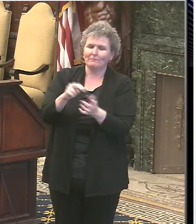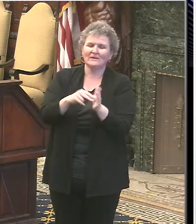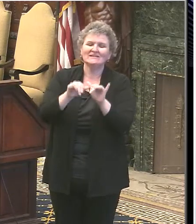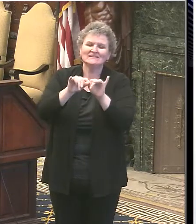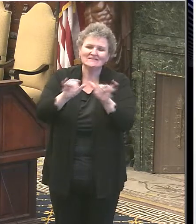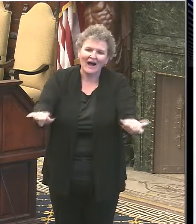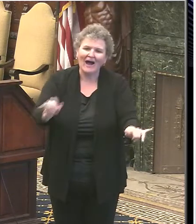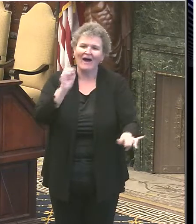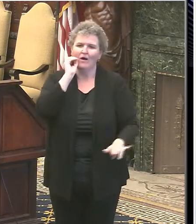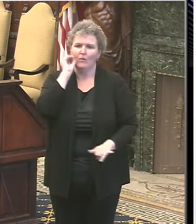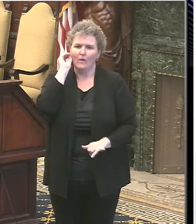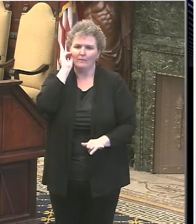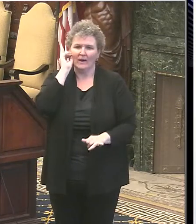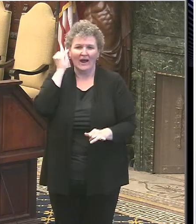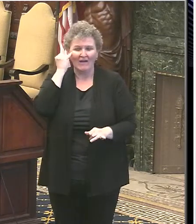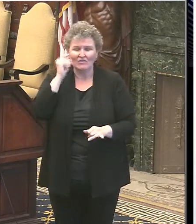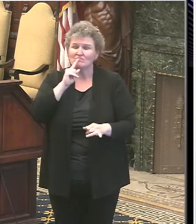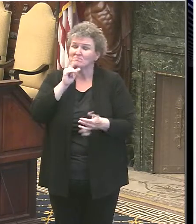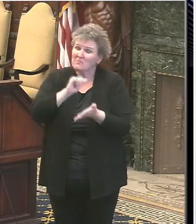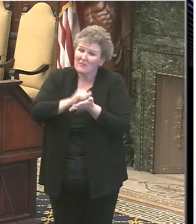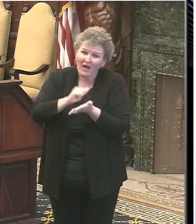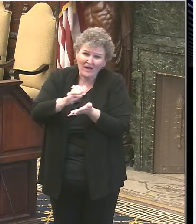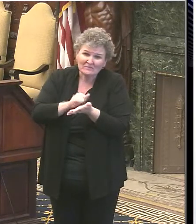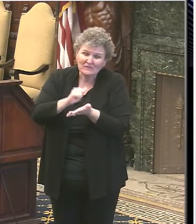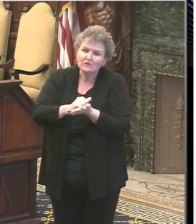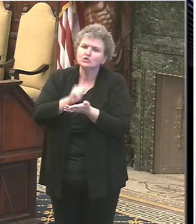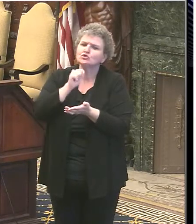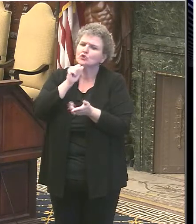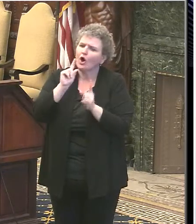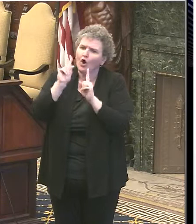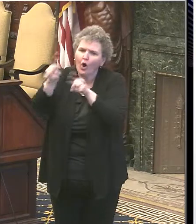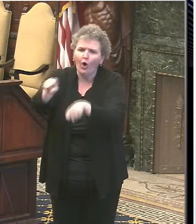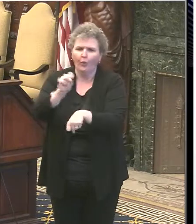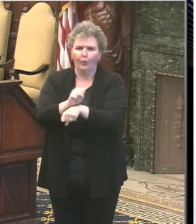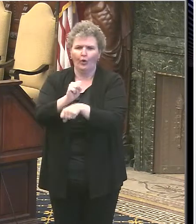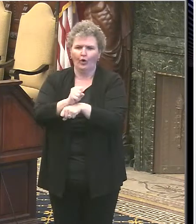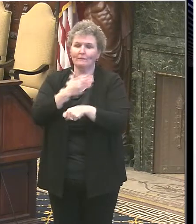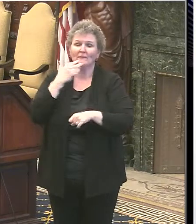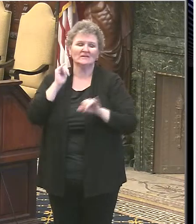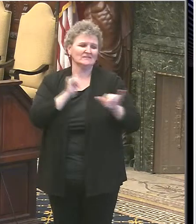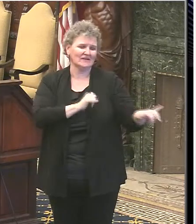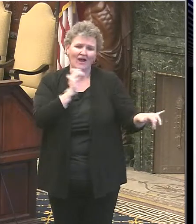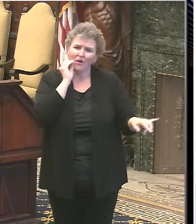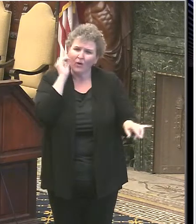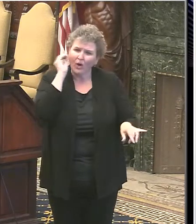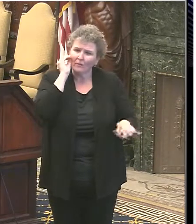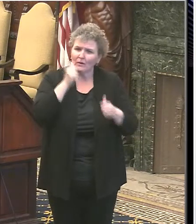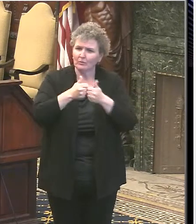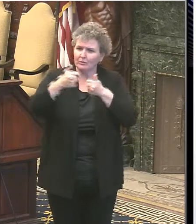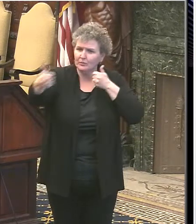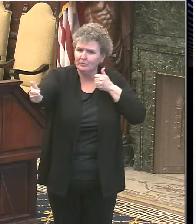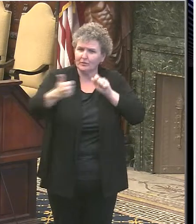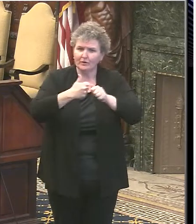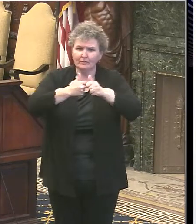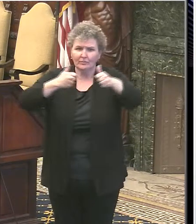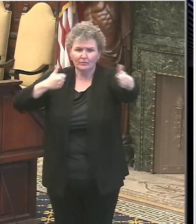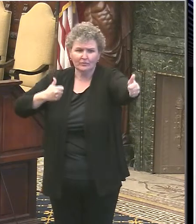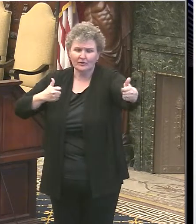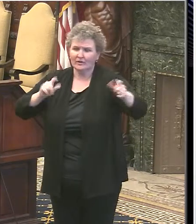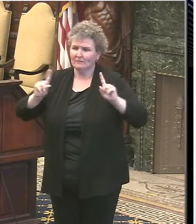unless it's impossible to do so. Don't go to the workplace. And stay away from others unless it's necessary. Now,